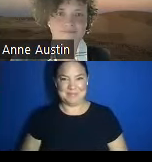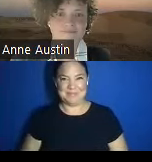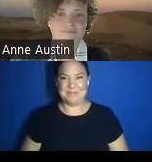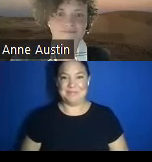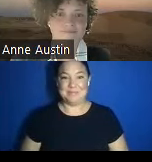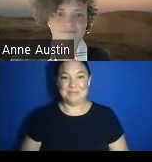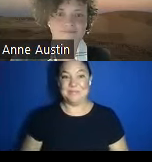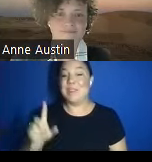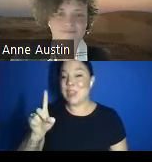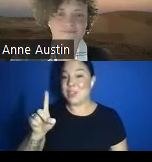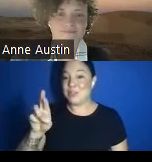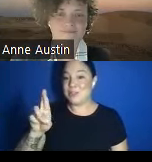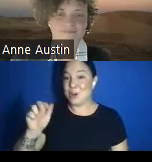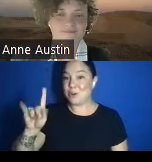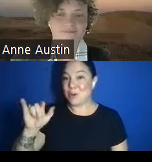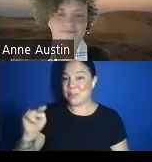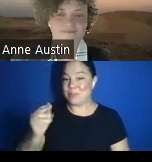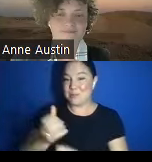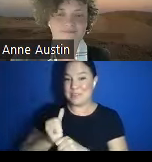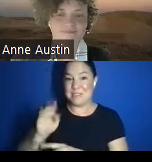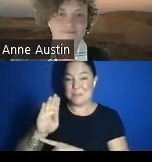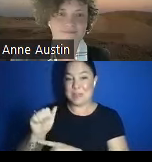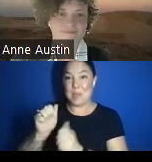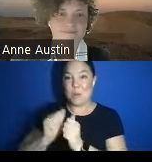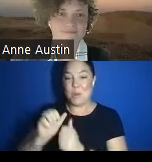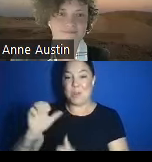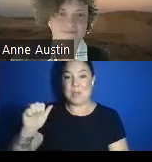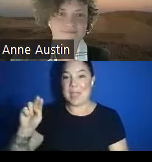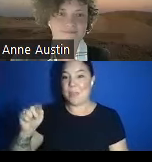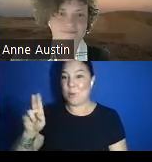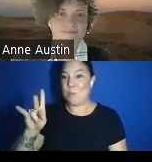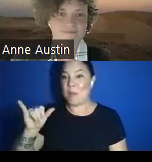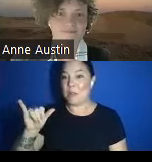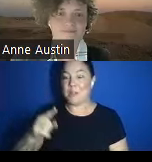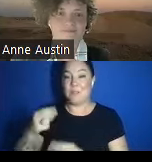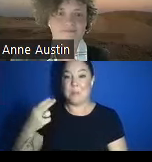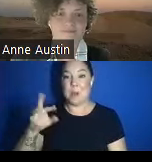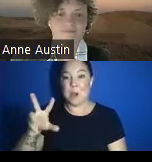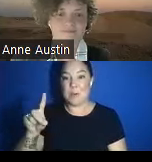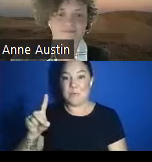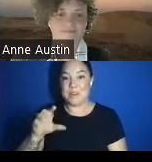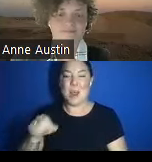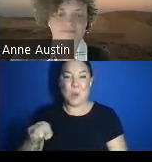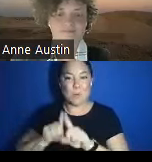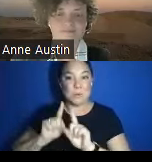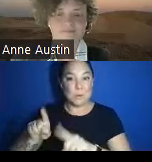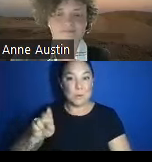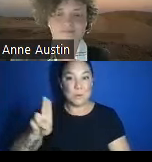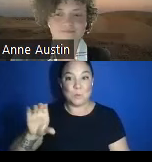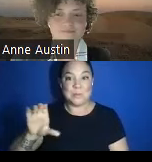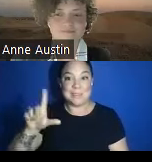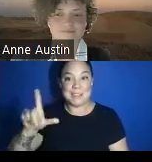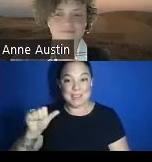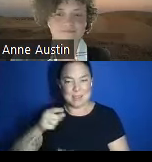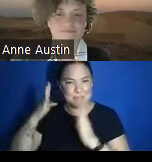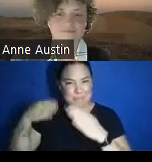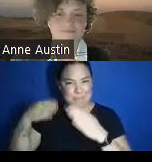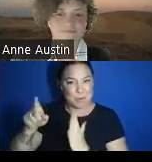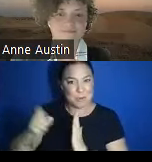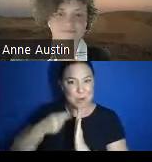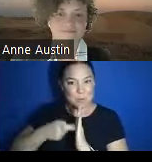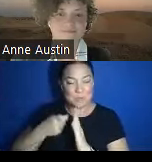Dr. Austin received her BA in anthropology from Harvard and her MA and PhD from UCLA in archaeology. She joined the University